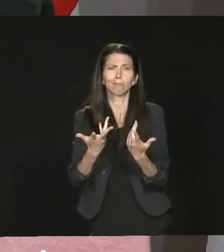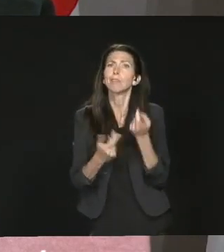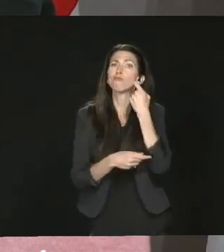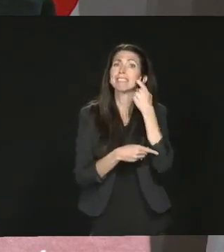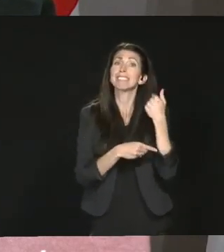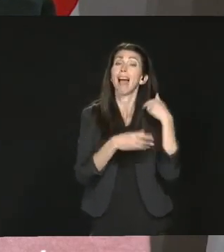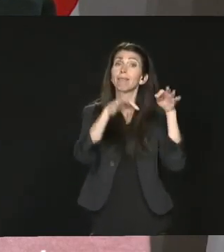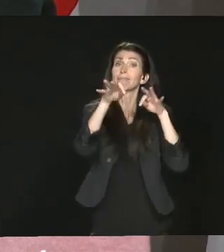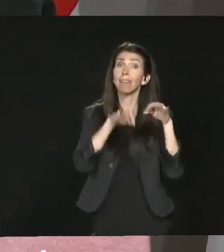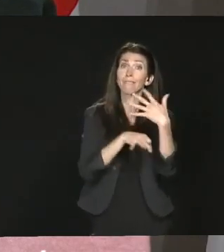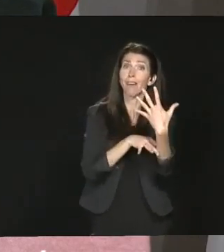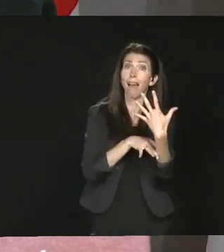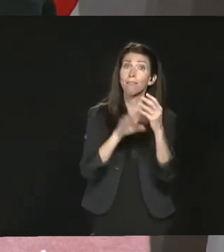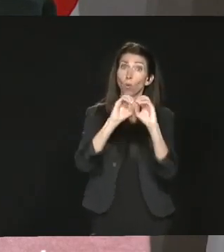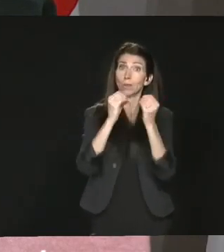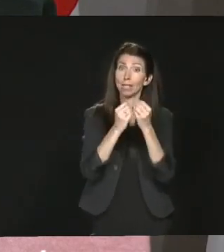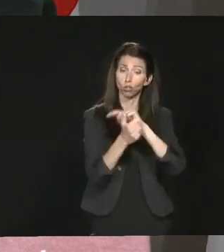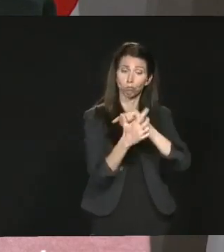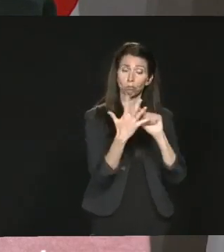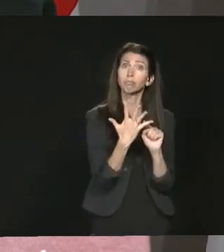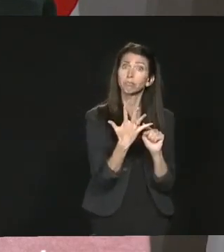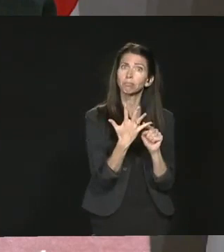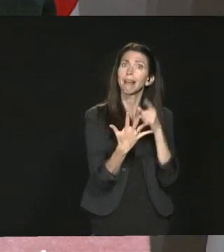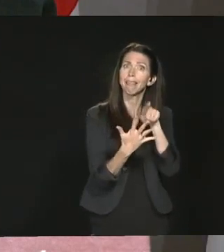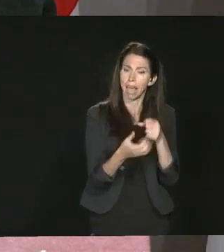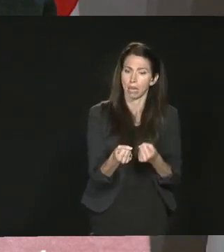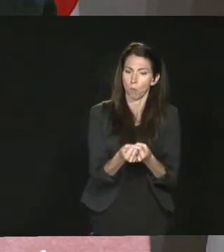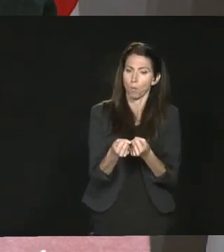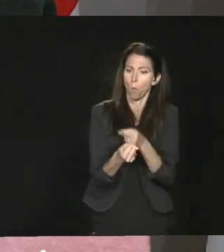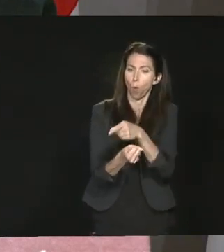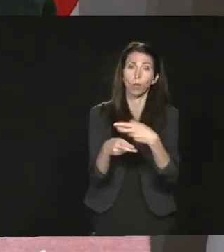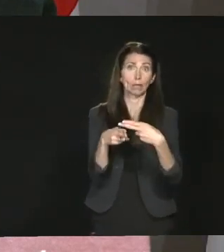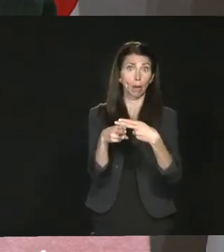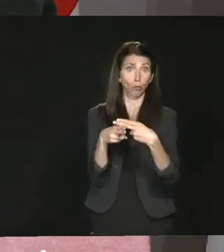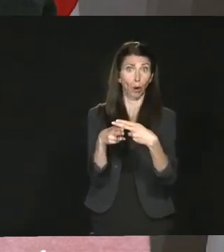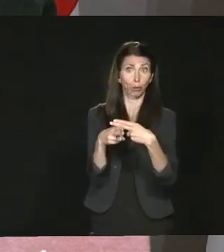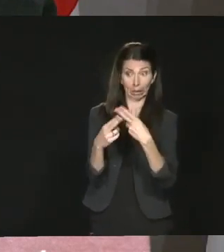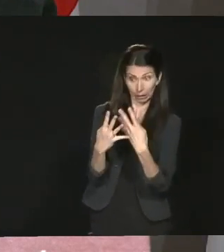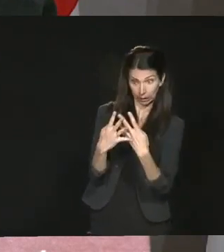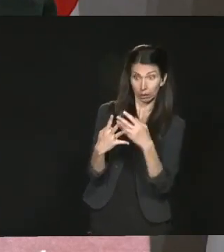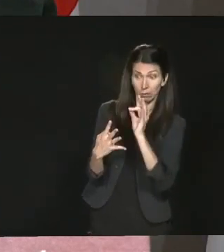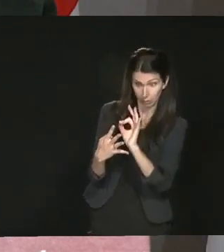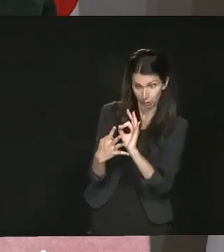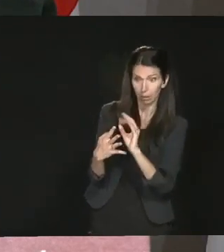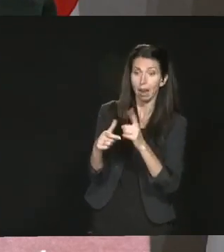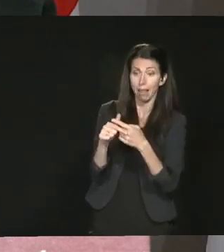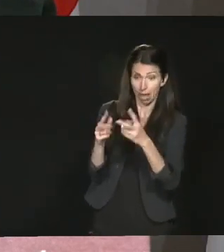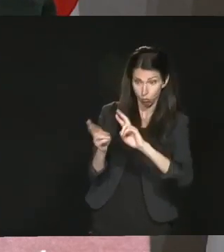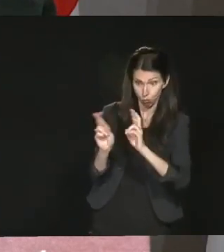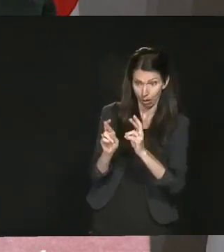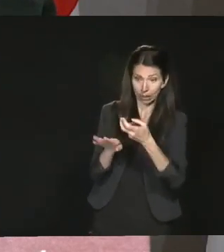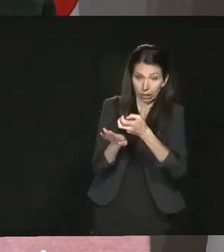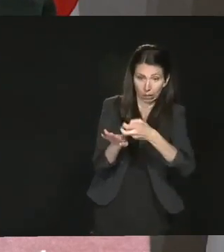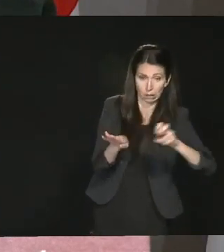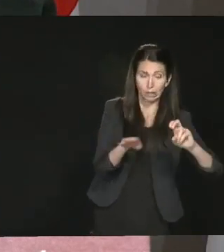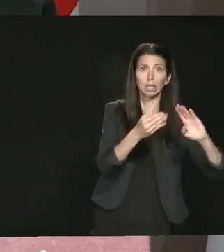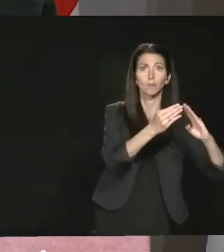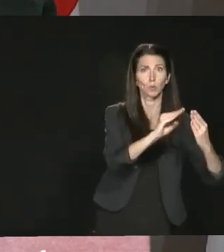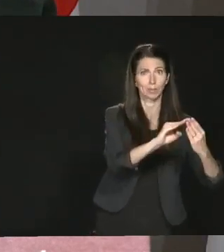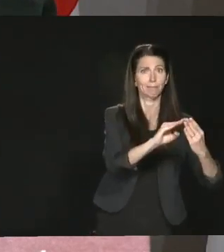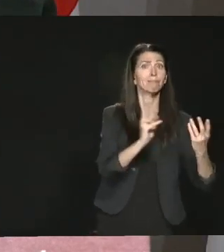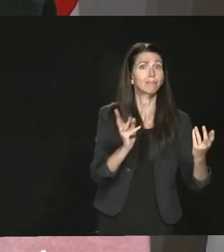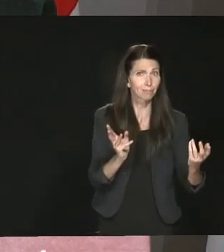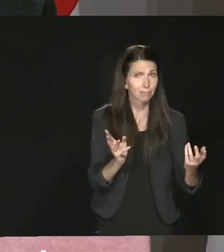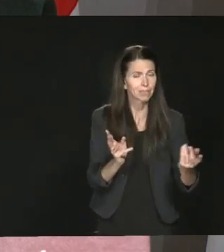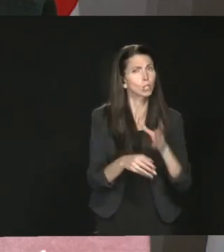in helping people reintegrate safely and successfully back into society. And so that work takes place on